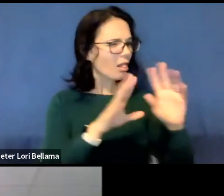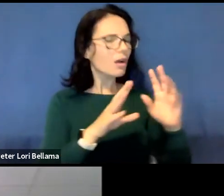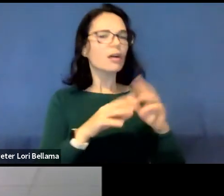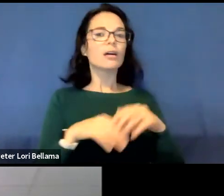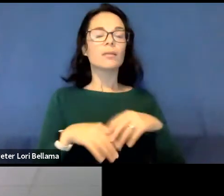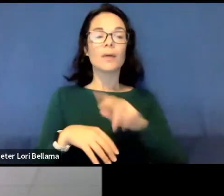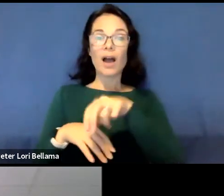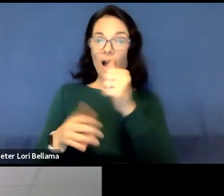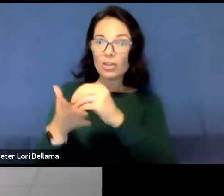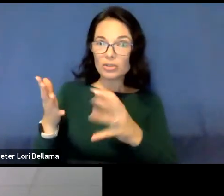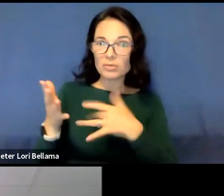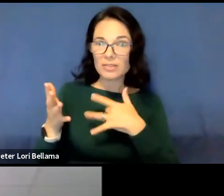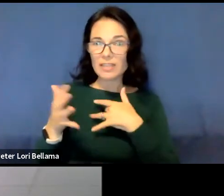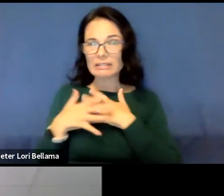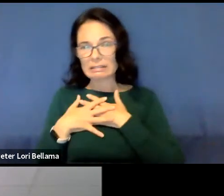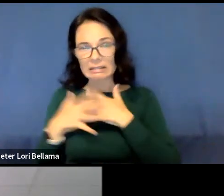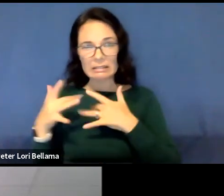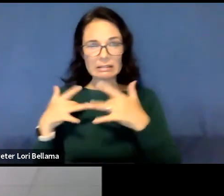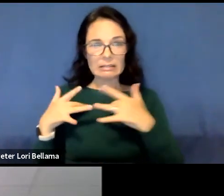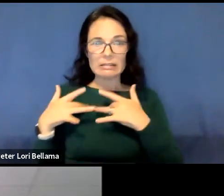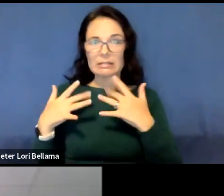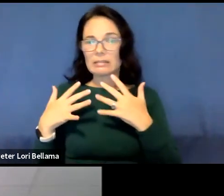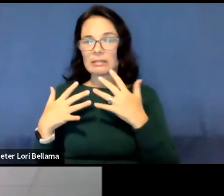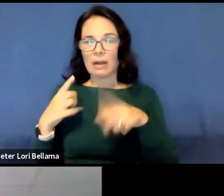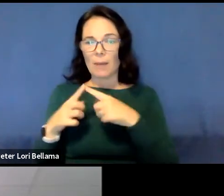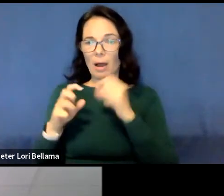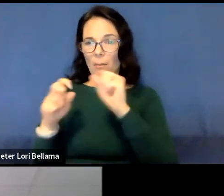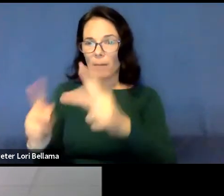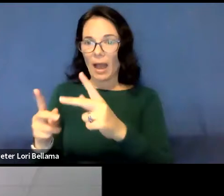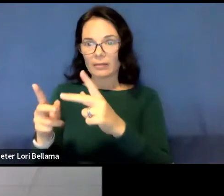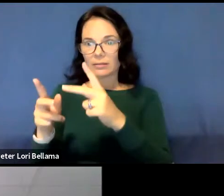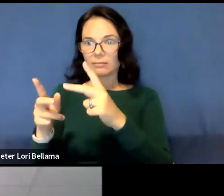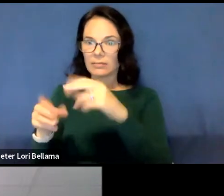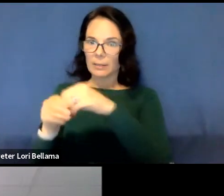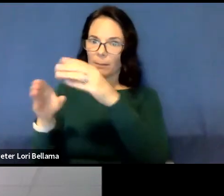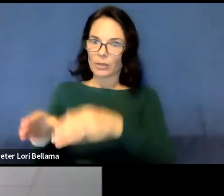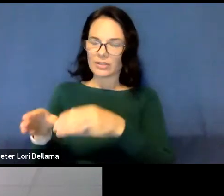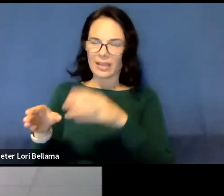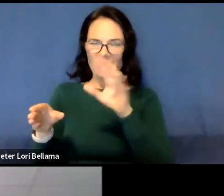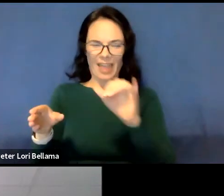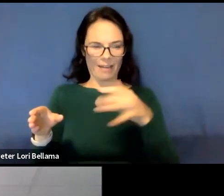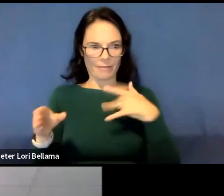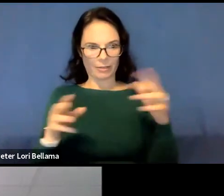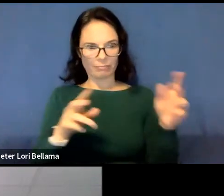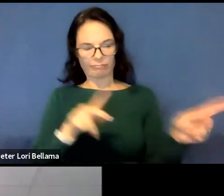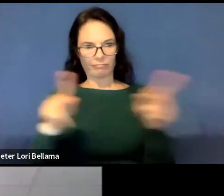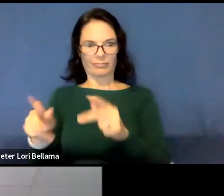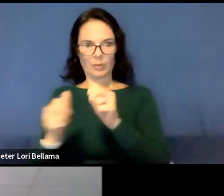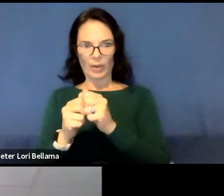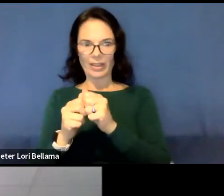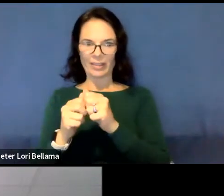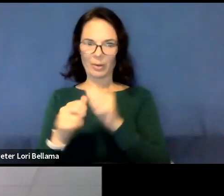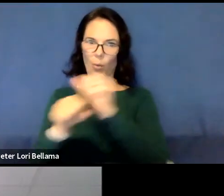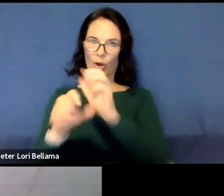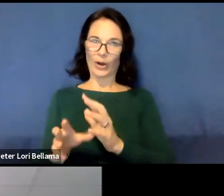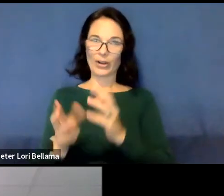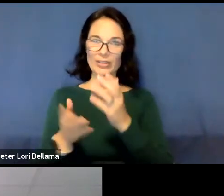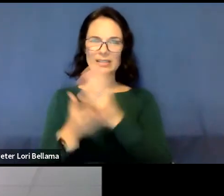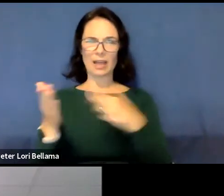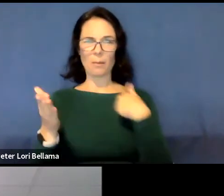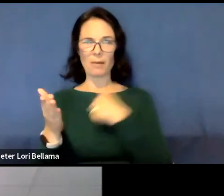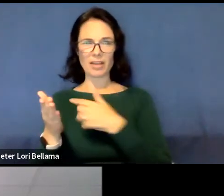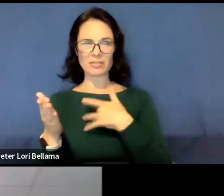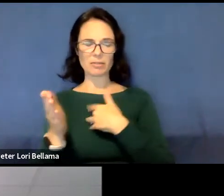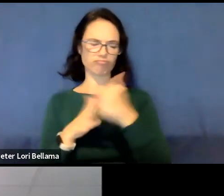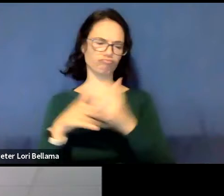about coming back to campus in person. And that really mirrors us because the employees largely feel the same way. Some of us are completely comfortable